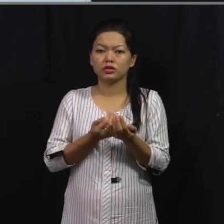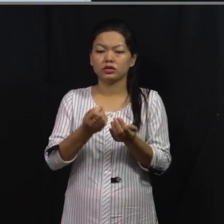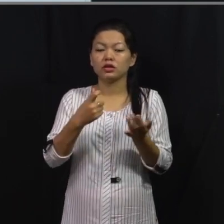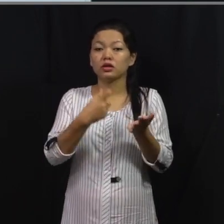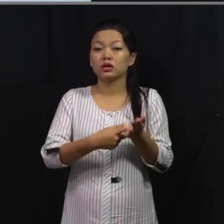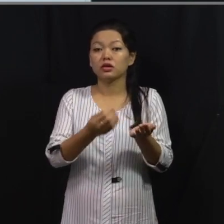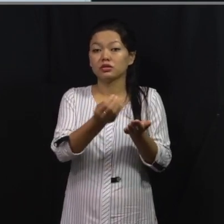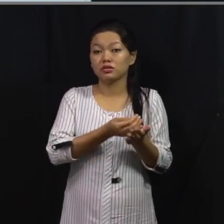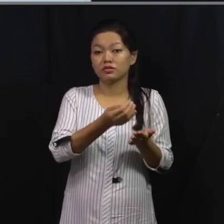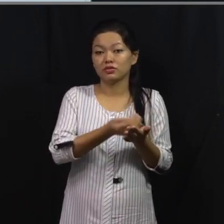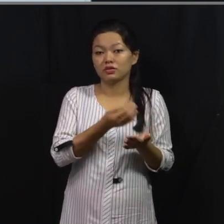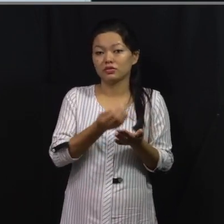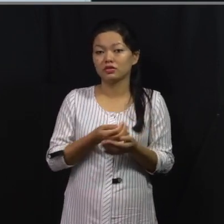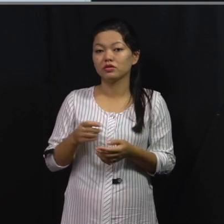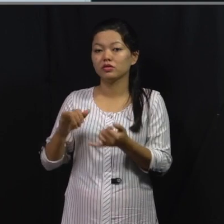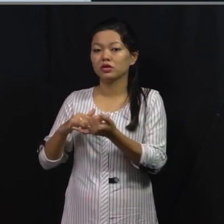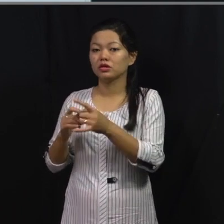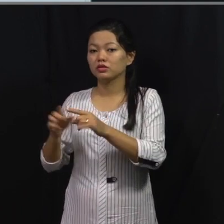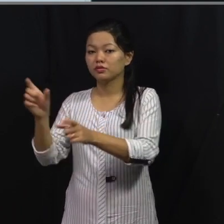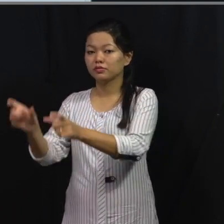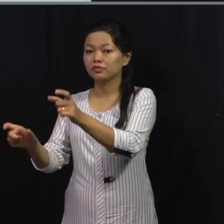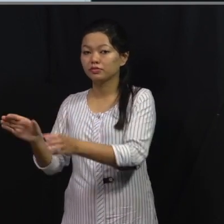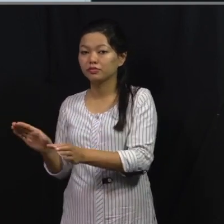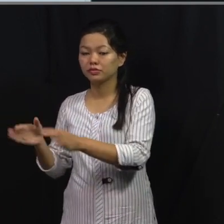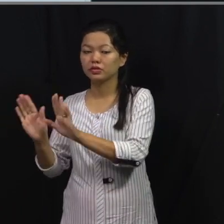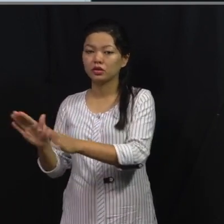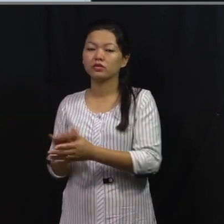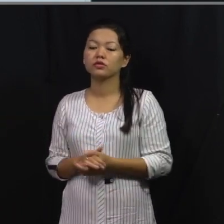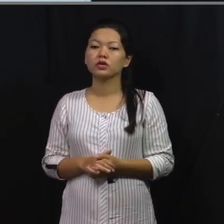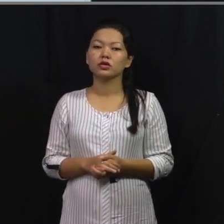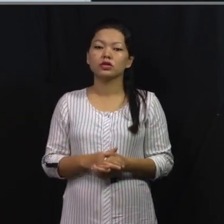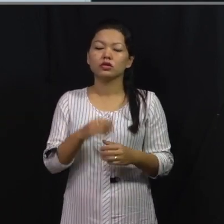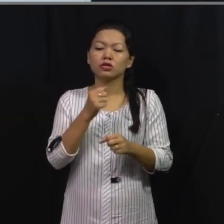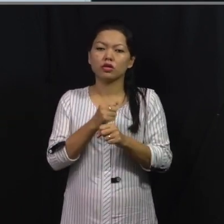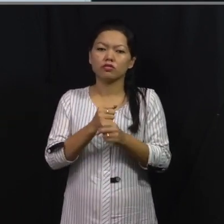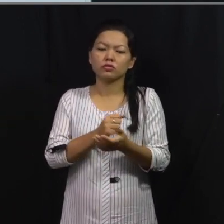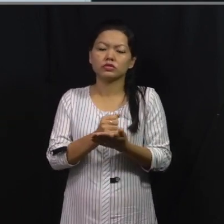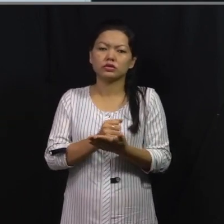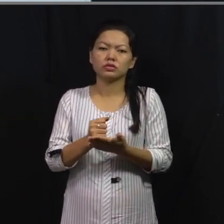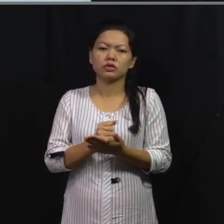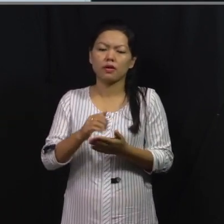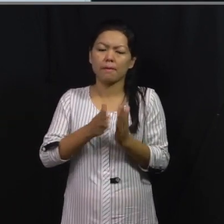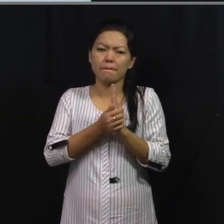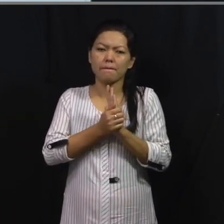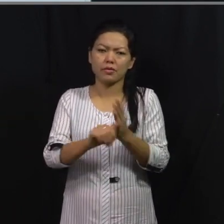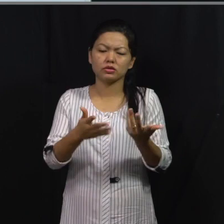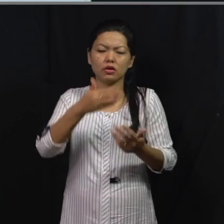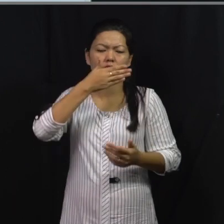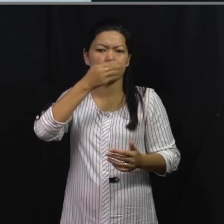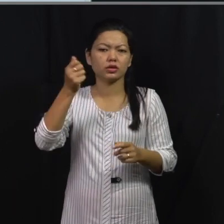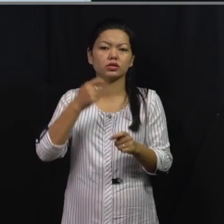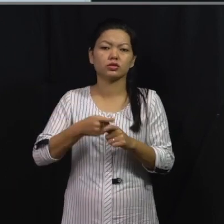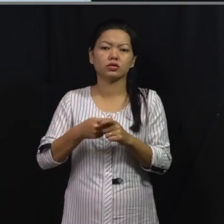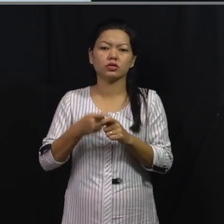or not, okay. So in that way, you know, the government is also trying its best. But even today, okay, there are some